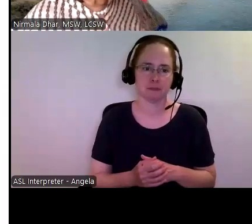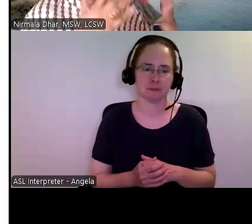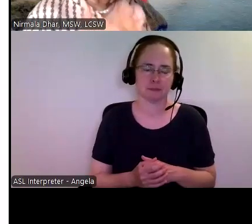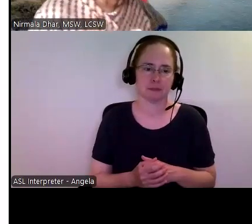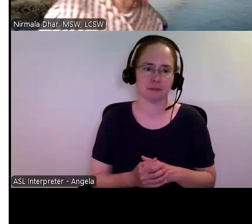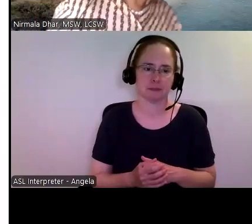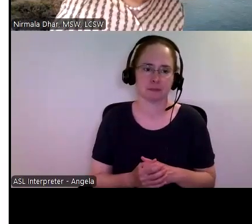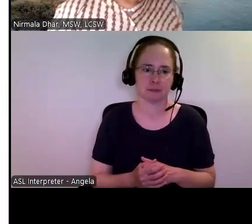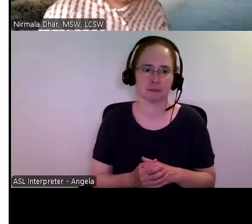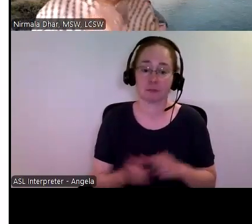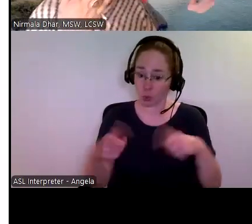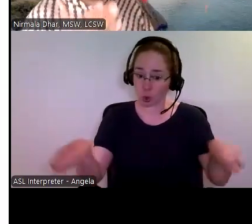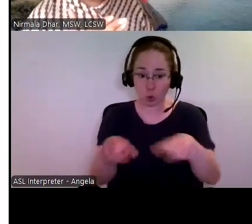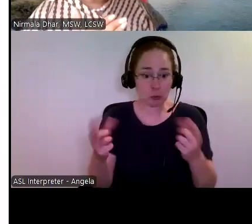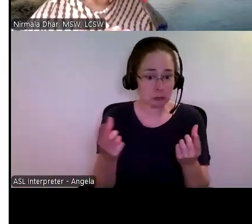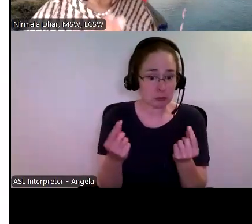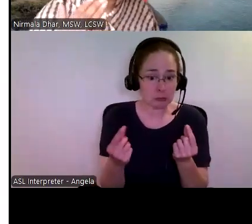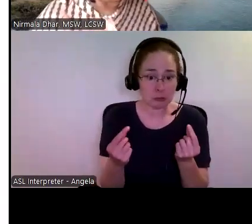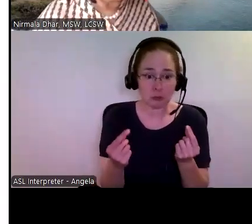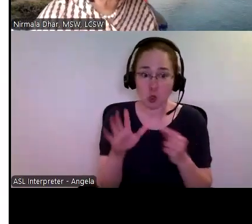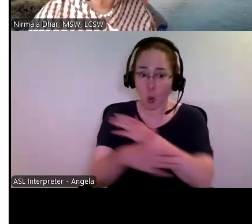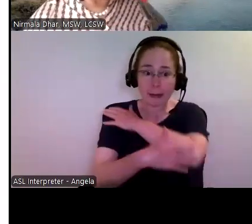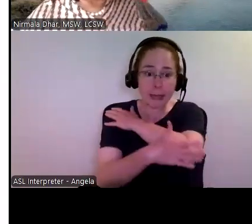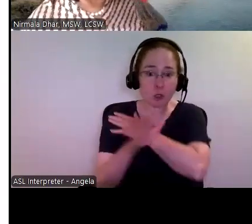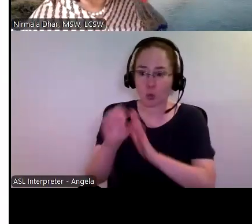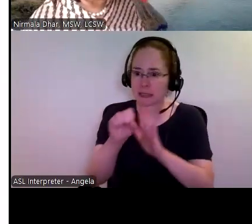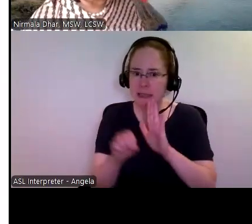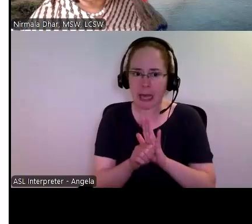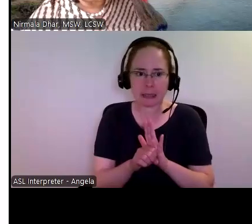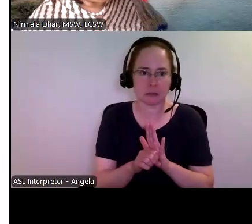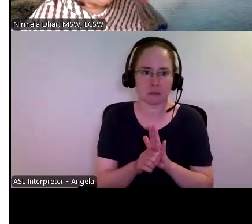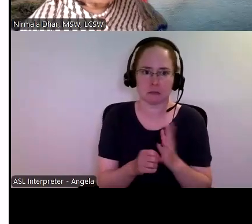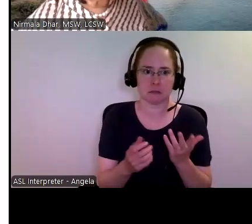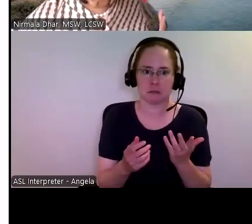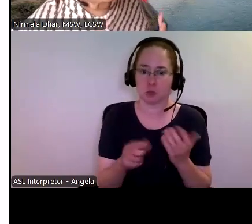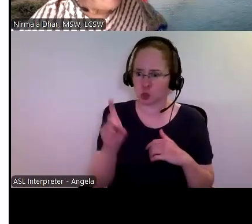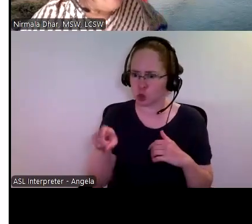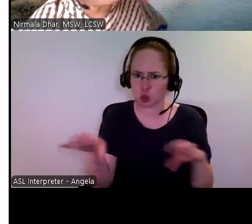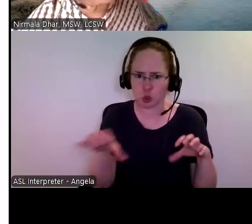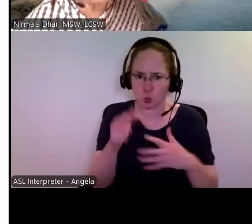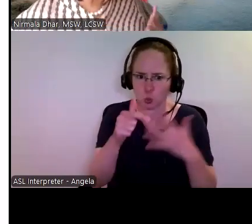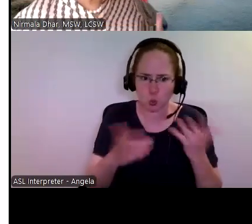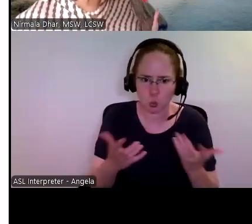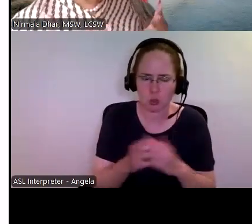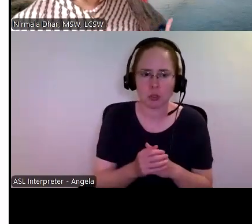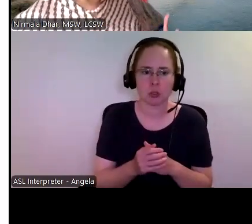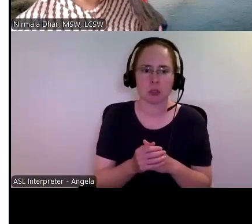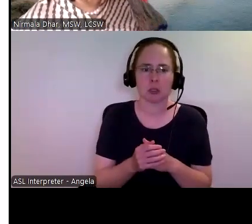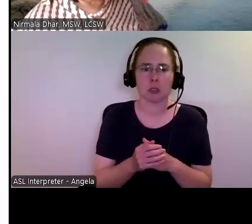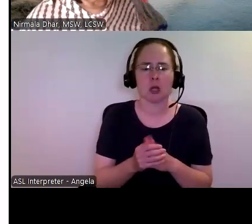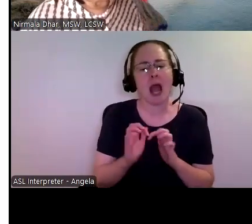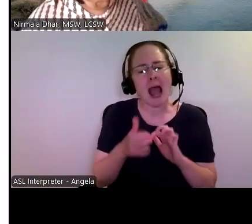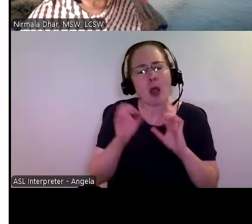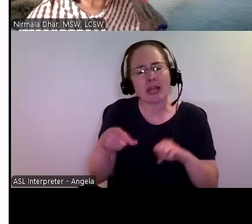So what should you be doing in your county or your state currently? How can you